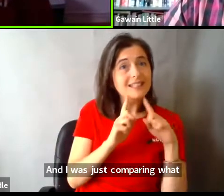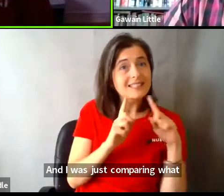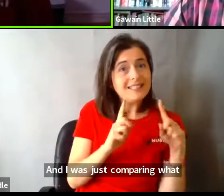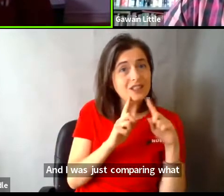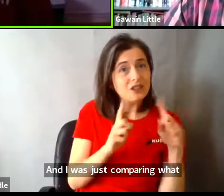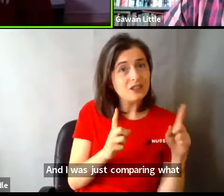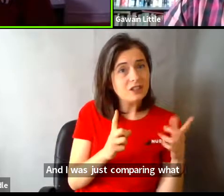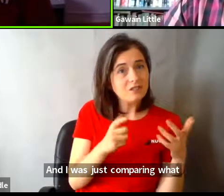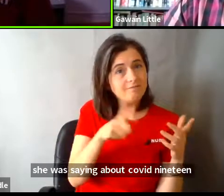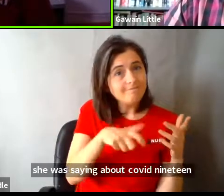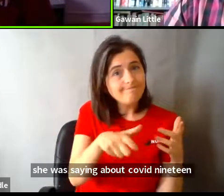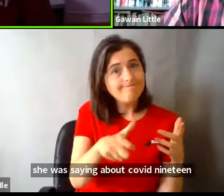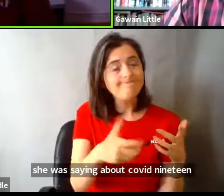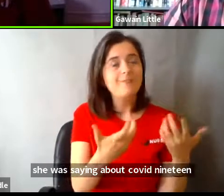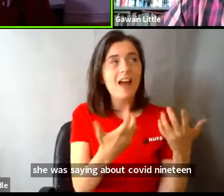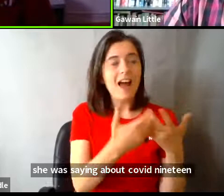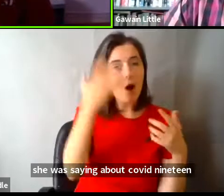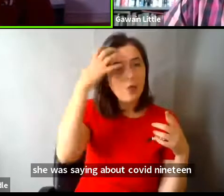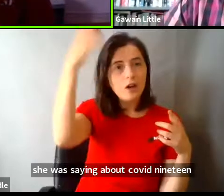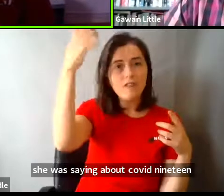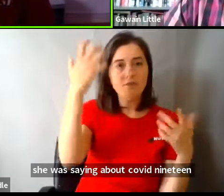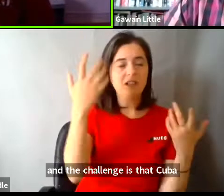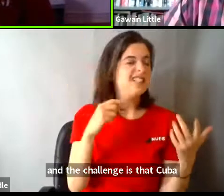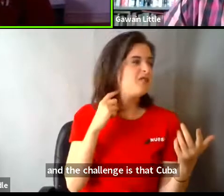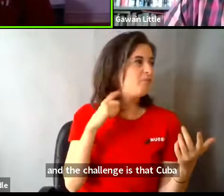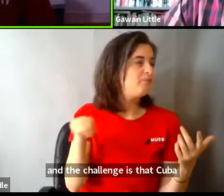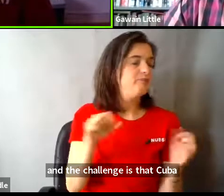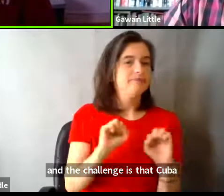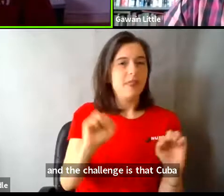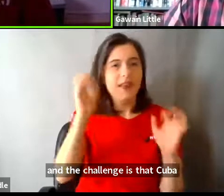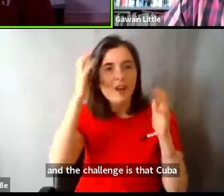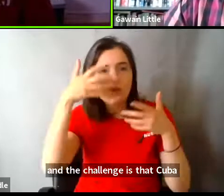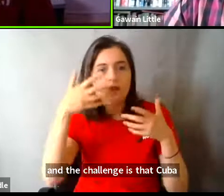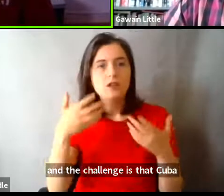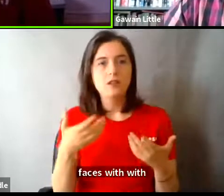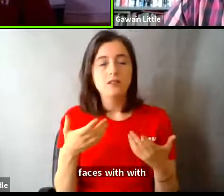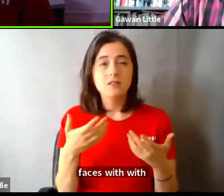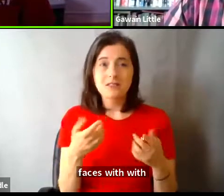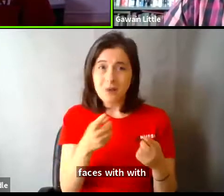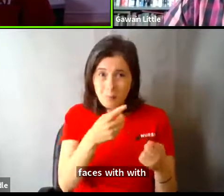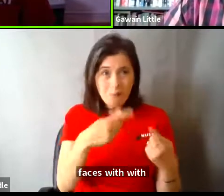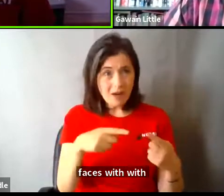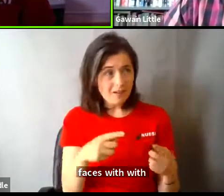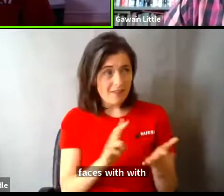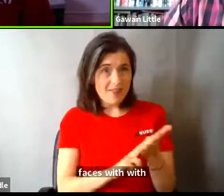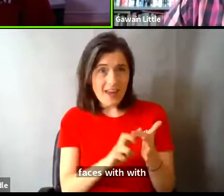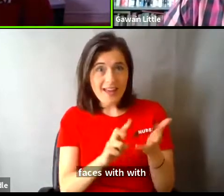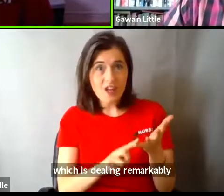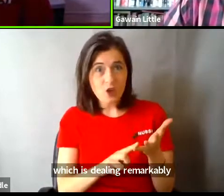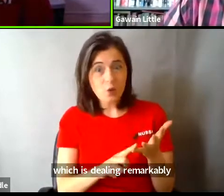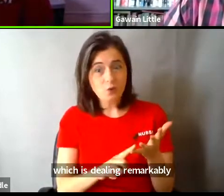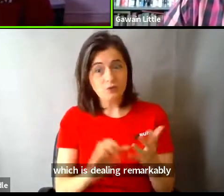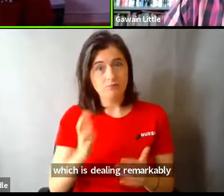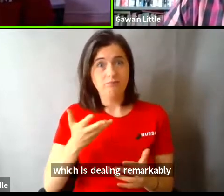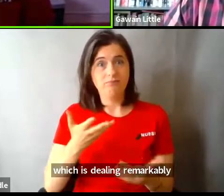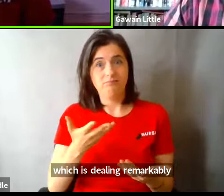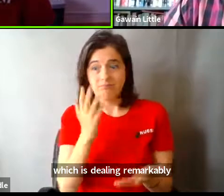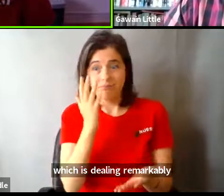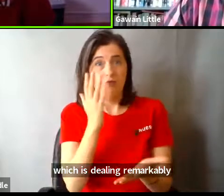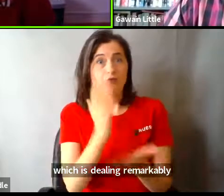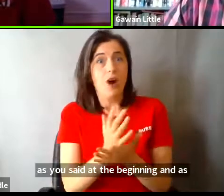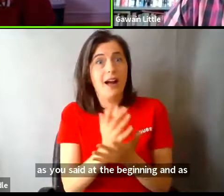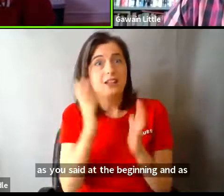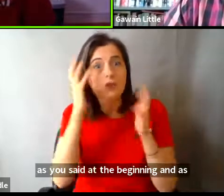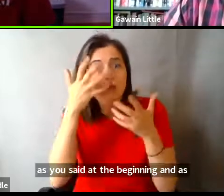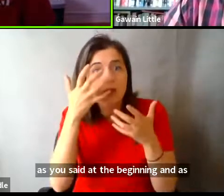the government has shown little regard for the concerns, quite rightly, that the National Education Union has expressed about